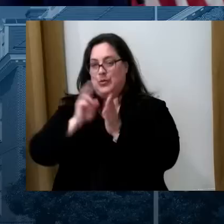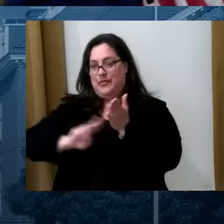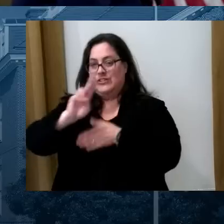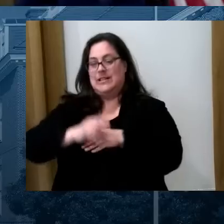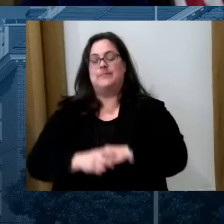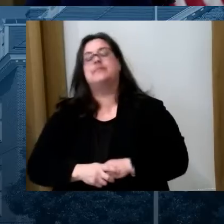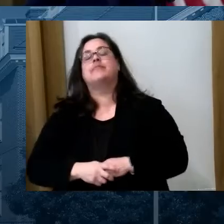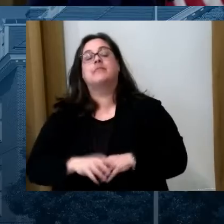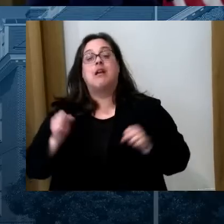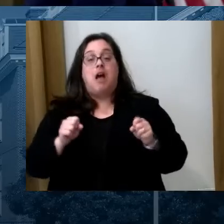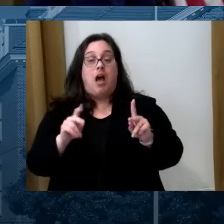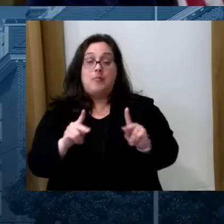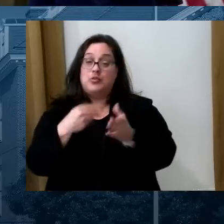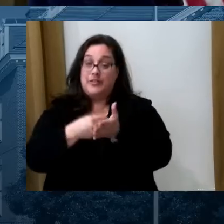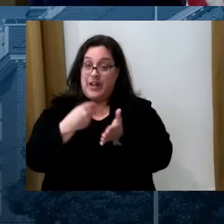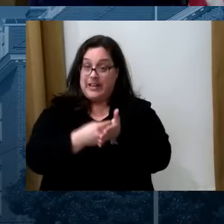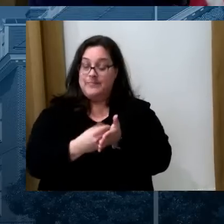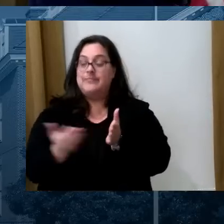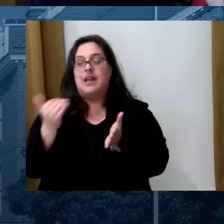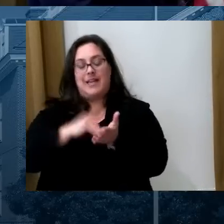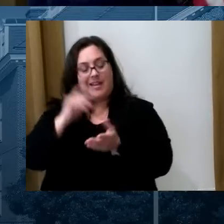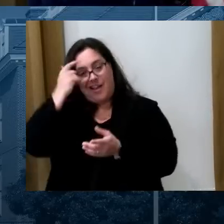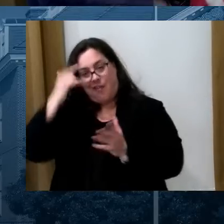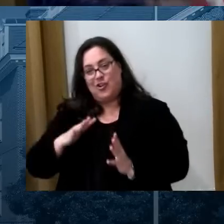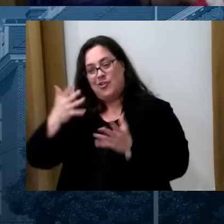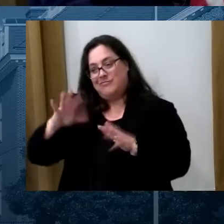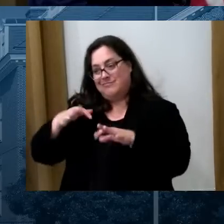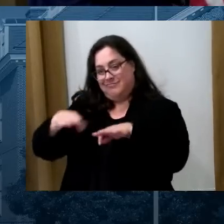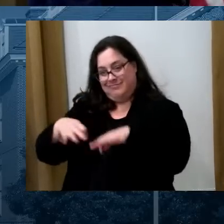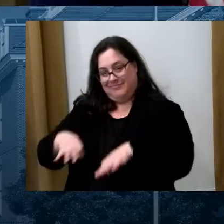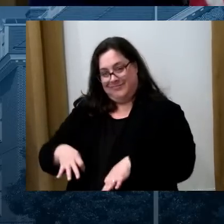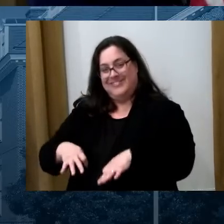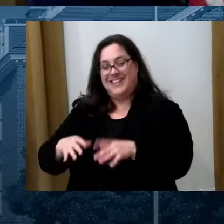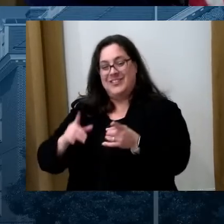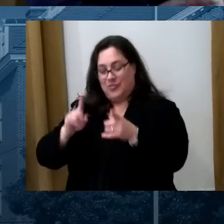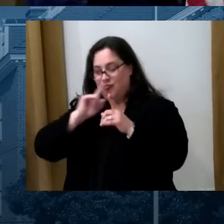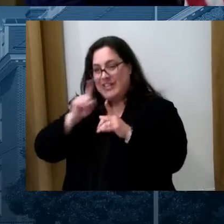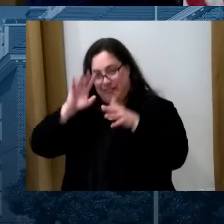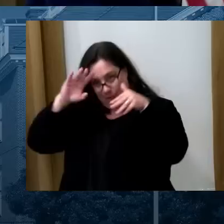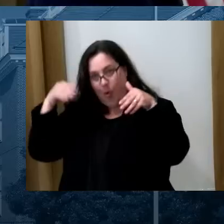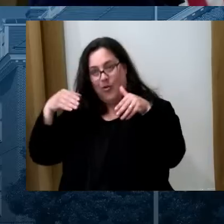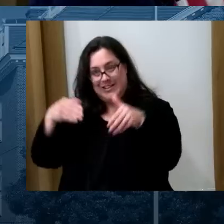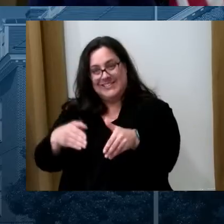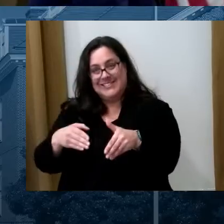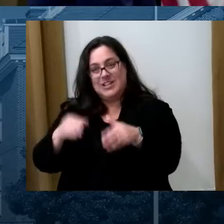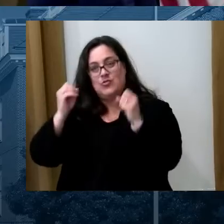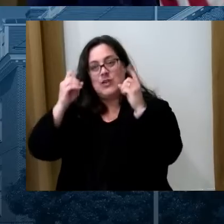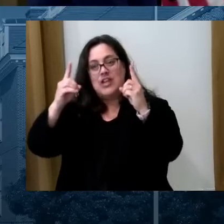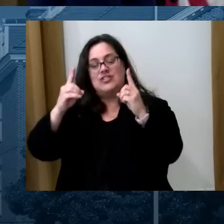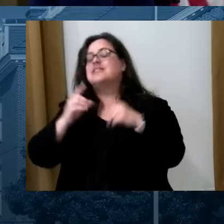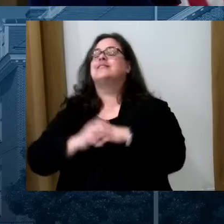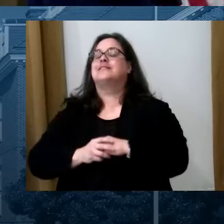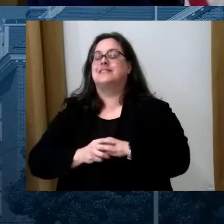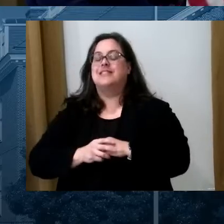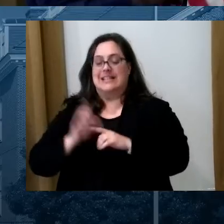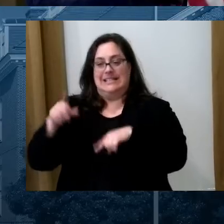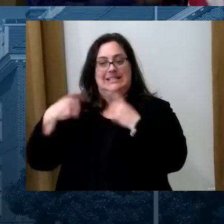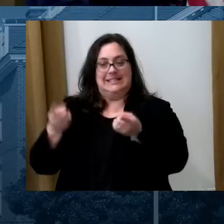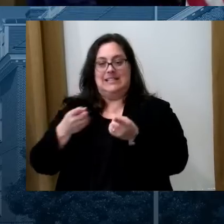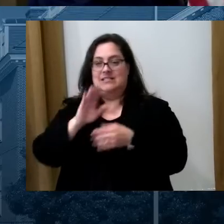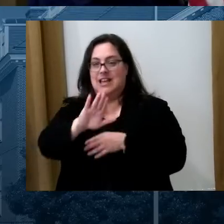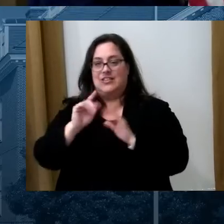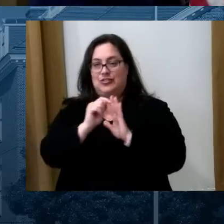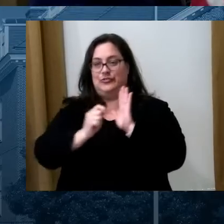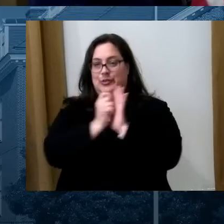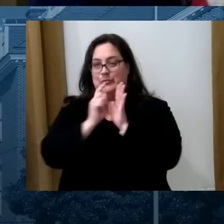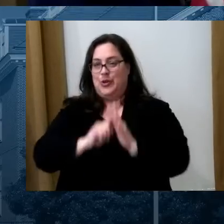So opportunity funding. Again, the governor being laser focused on education since this administration started,